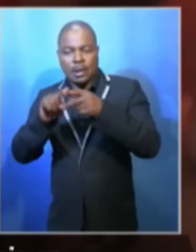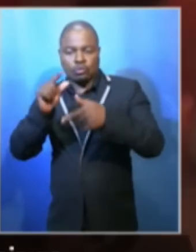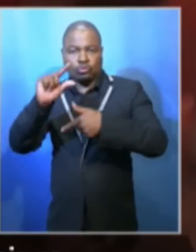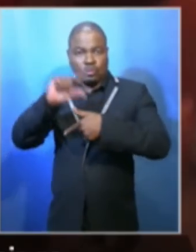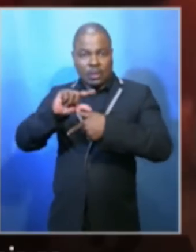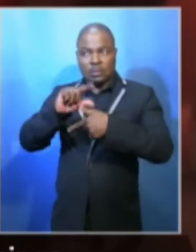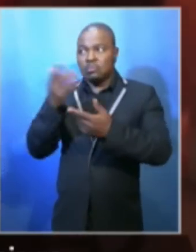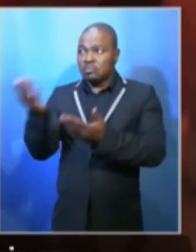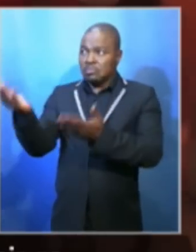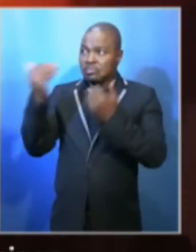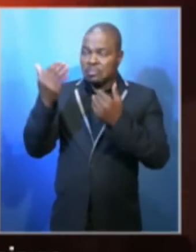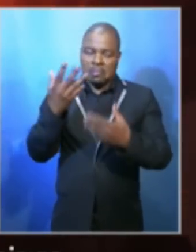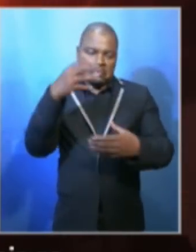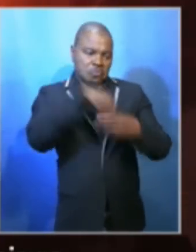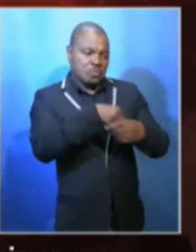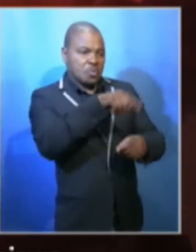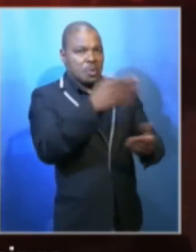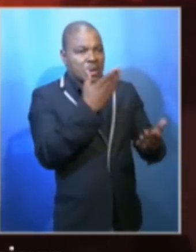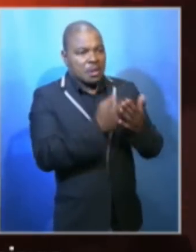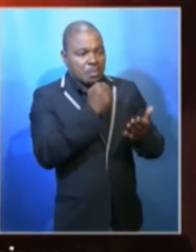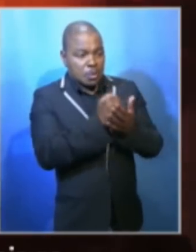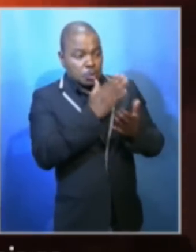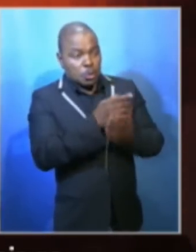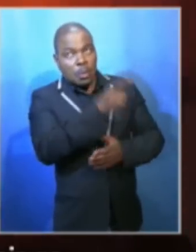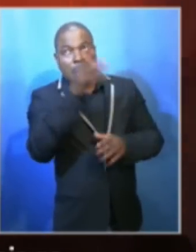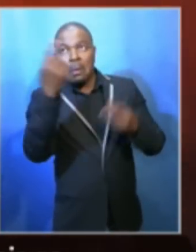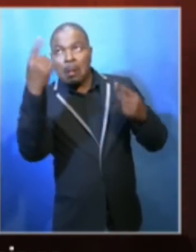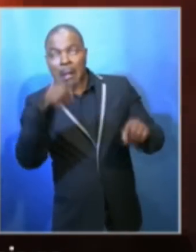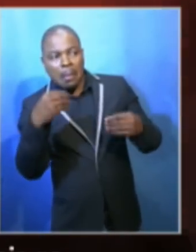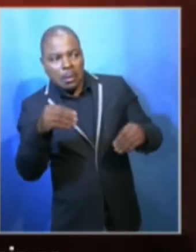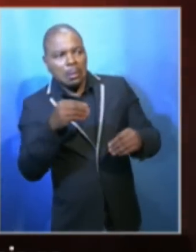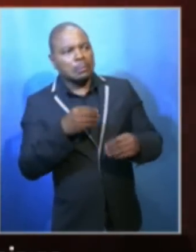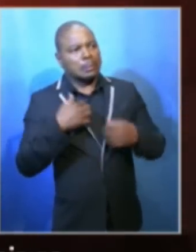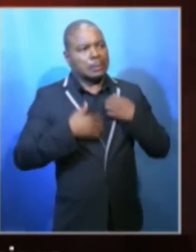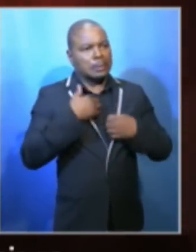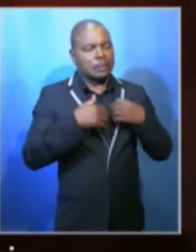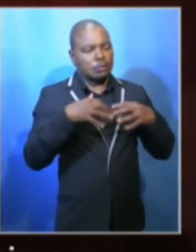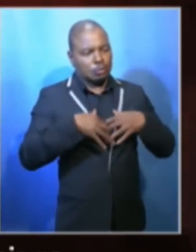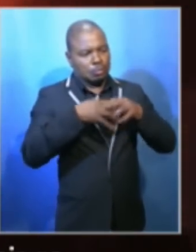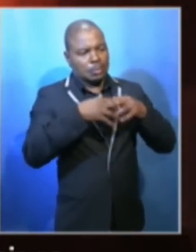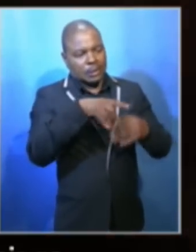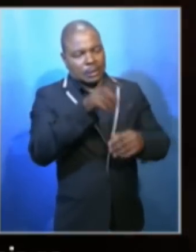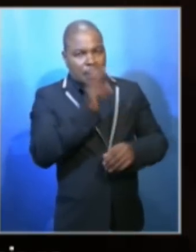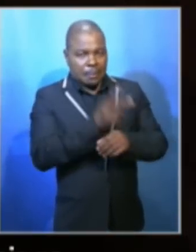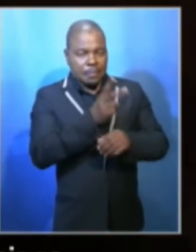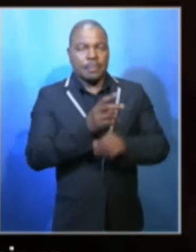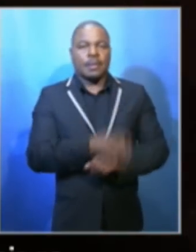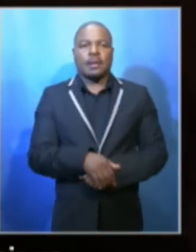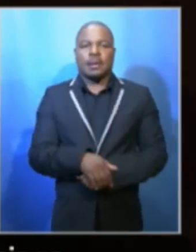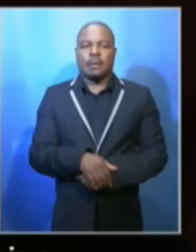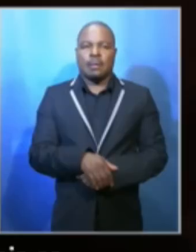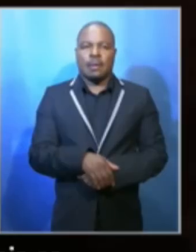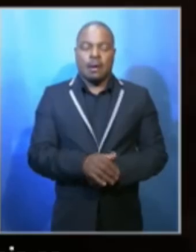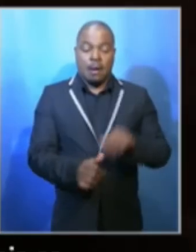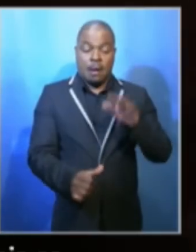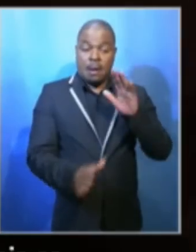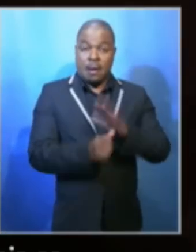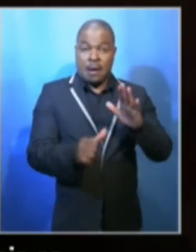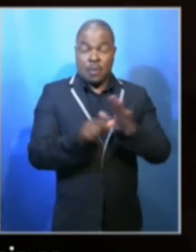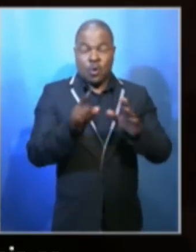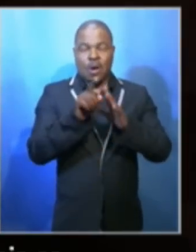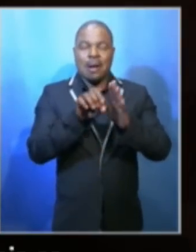it more attractive to the investors to restart the furnaces. The critical thing is obviously the market.